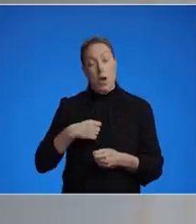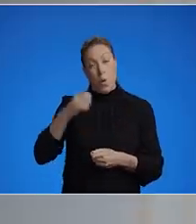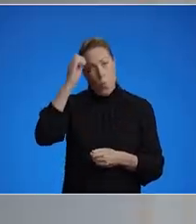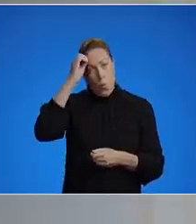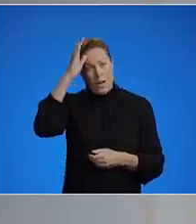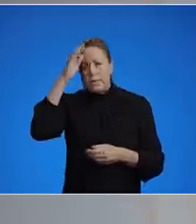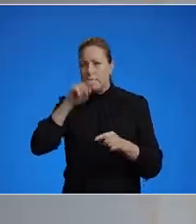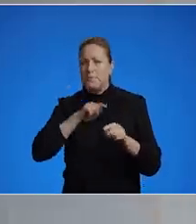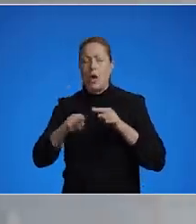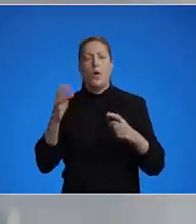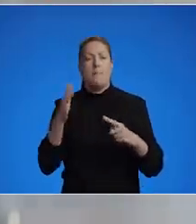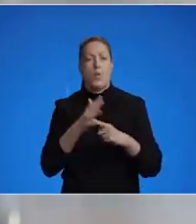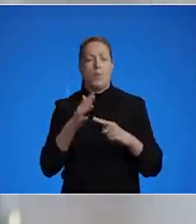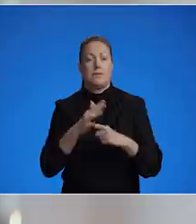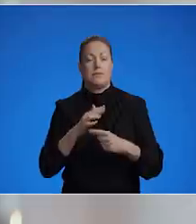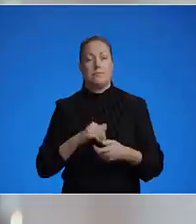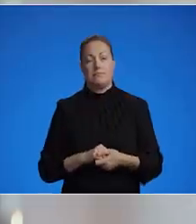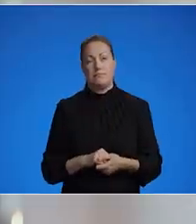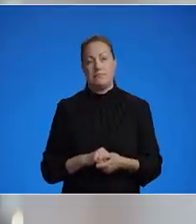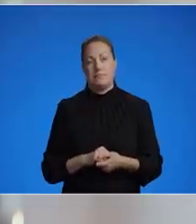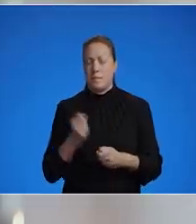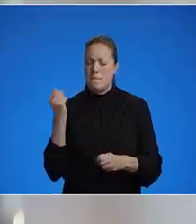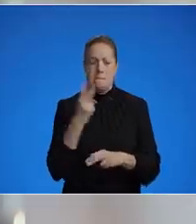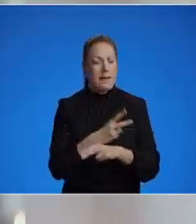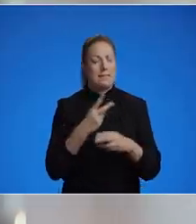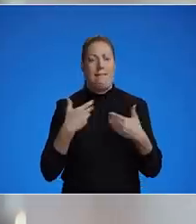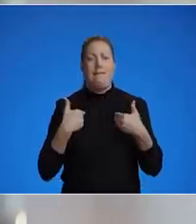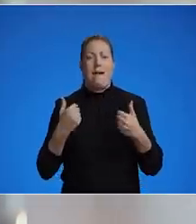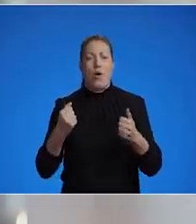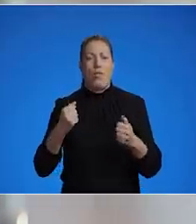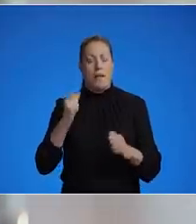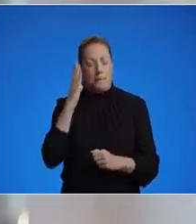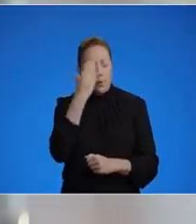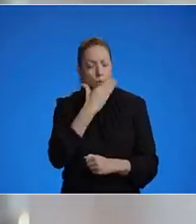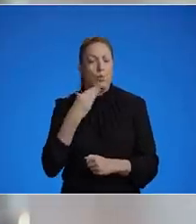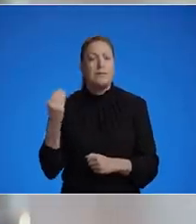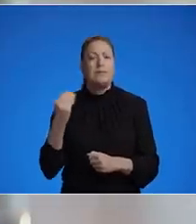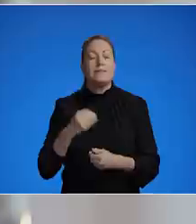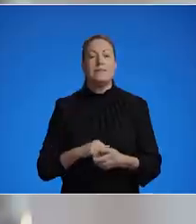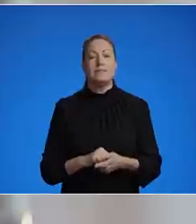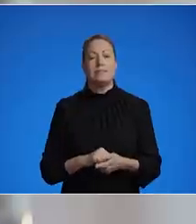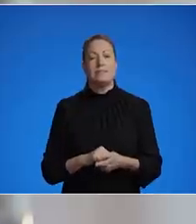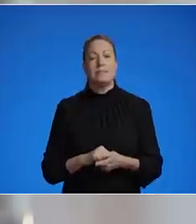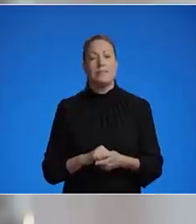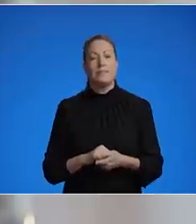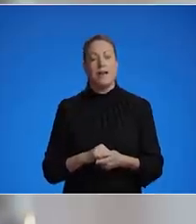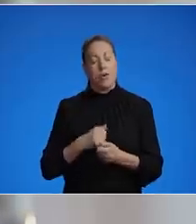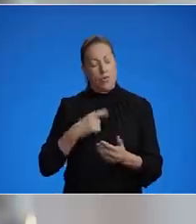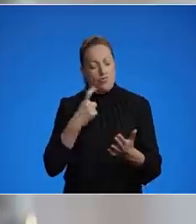silver ranks as mud. I loved her more than health or beauty, preferred her to the light,